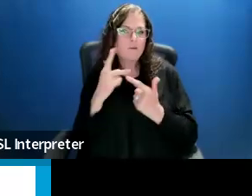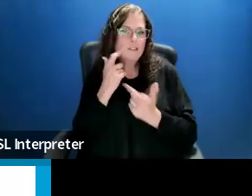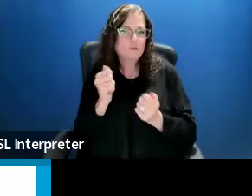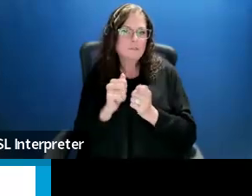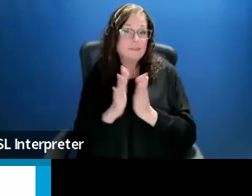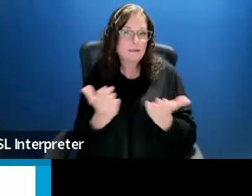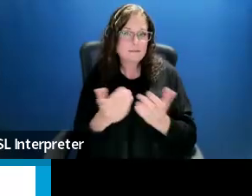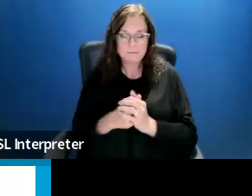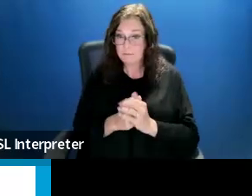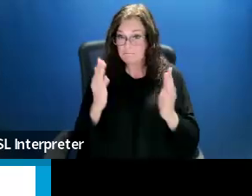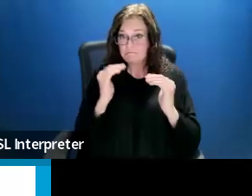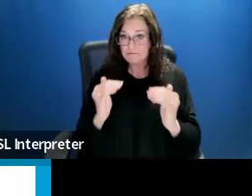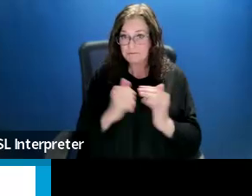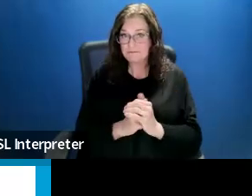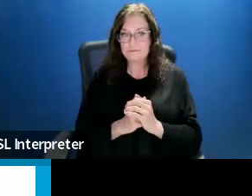text. Next.